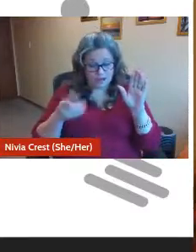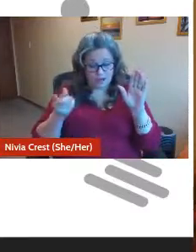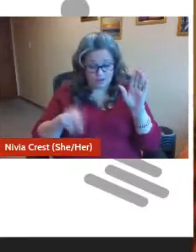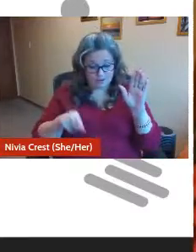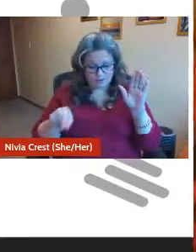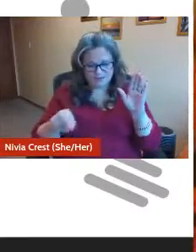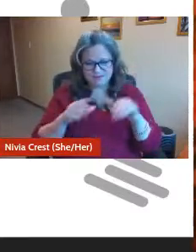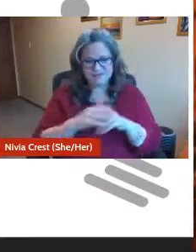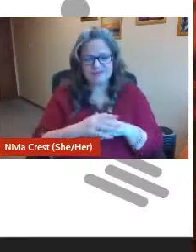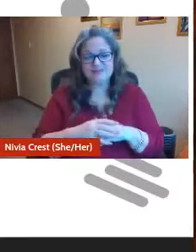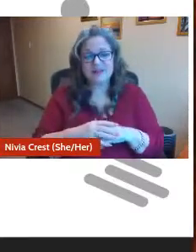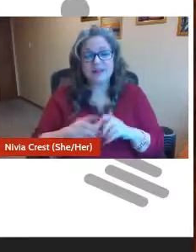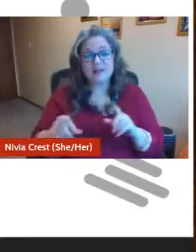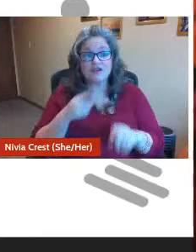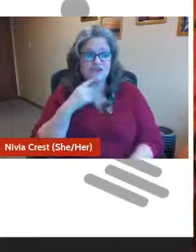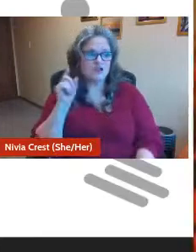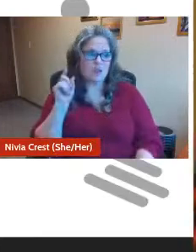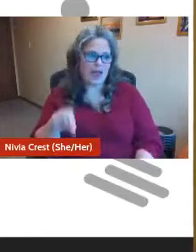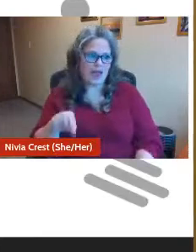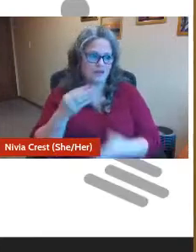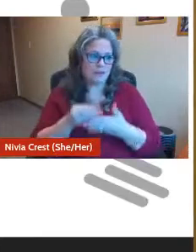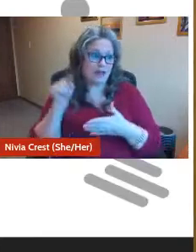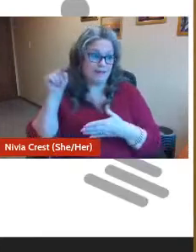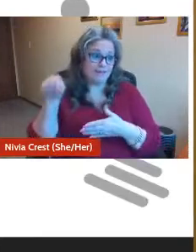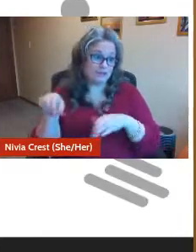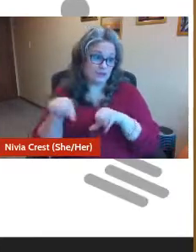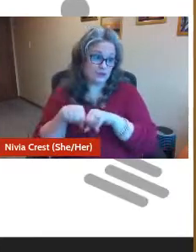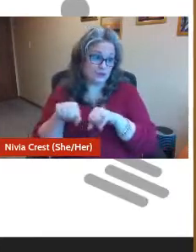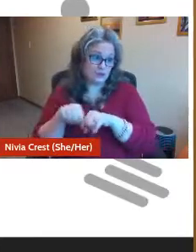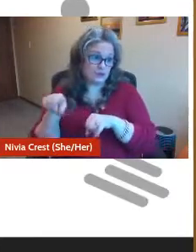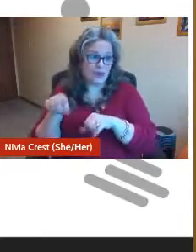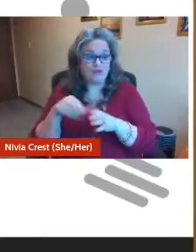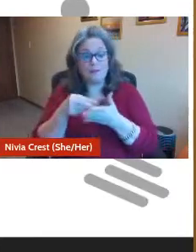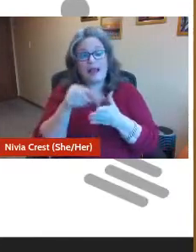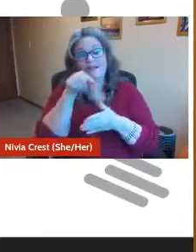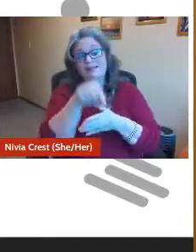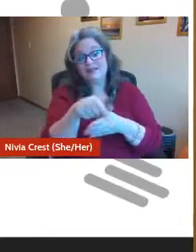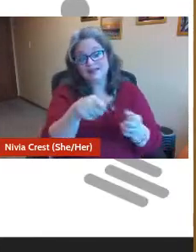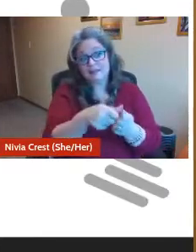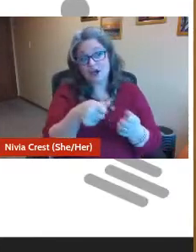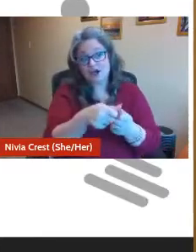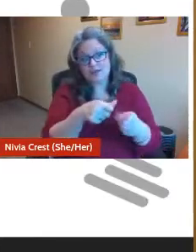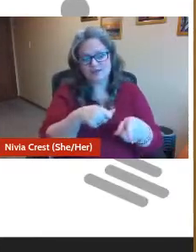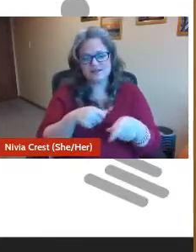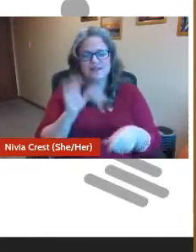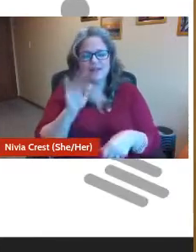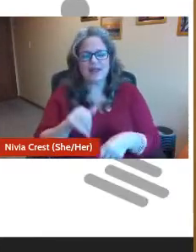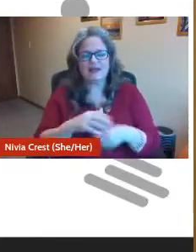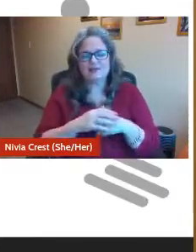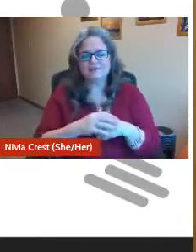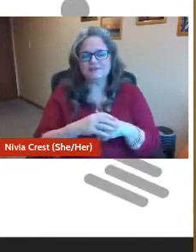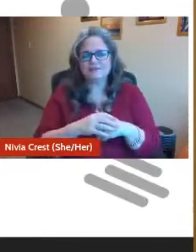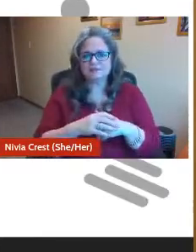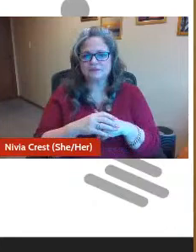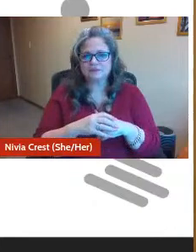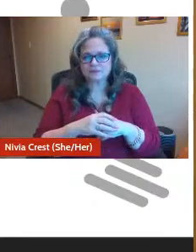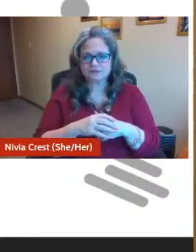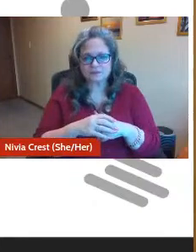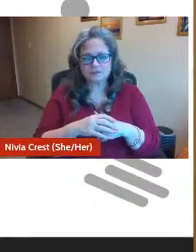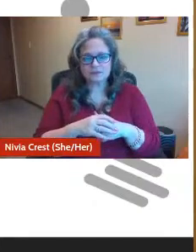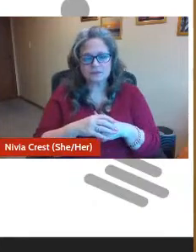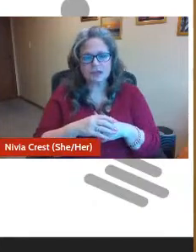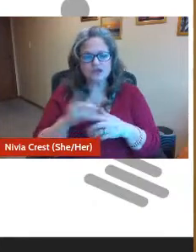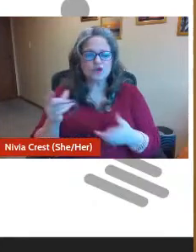like, Ms. Greta, you have to buy these shoes, you have to buy this purse. She's like that. And so